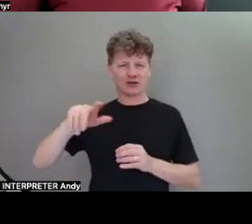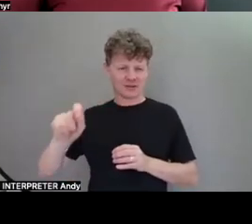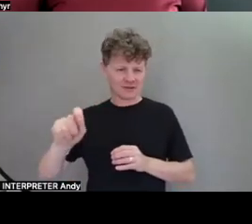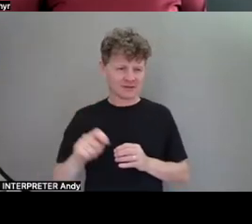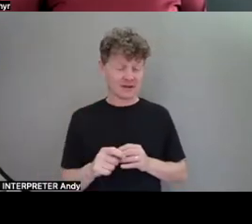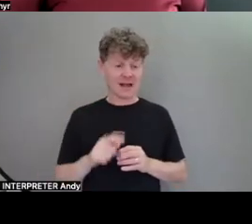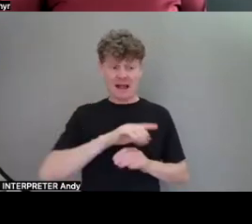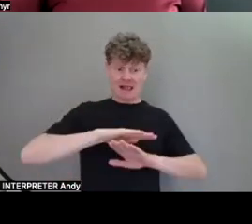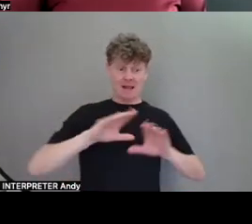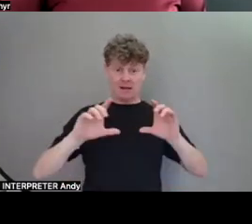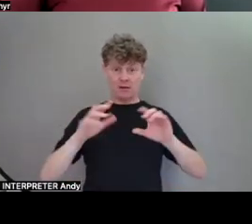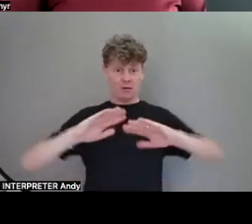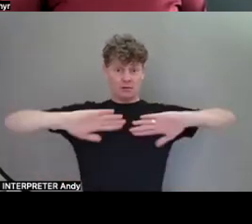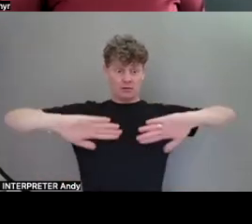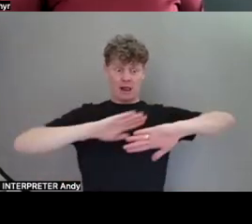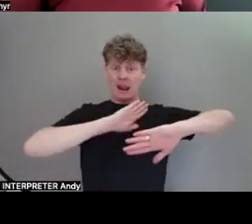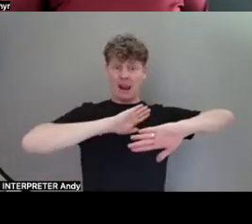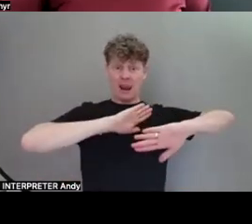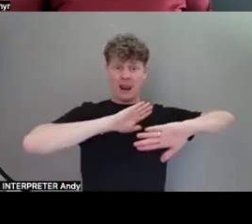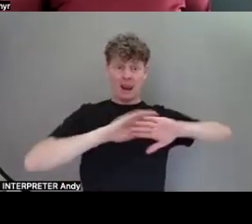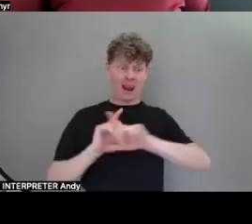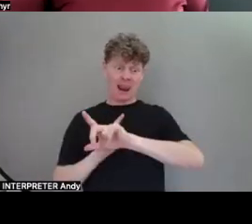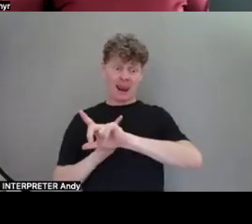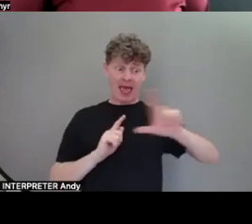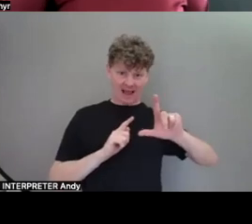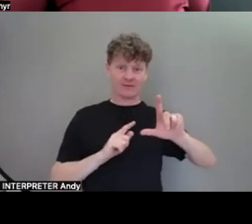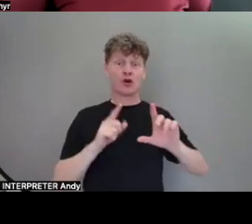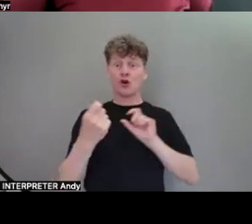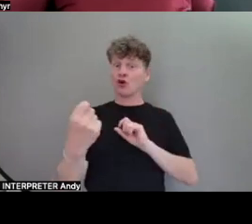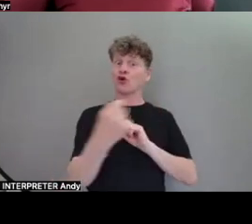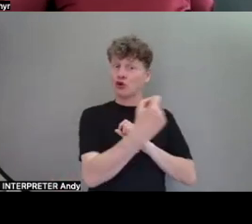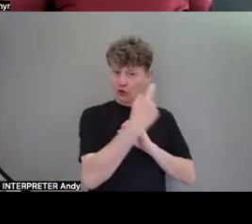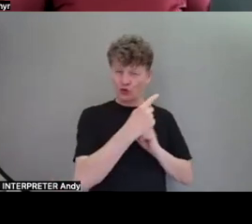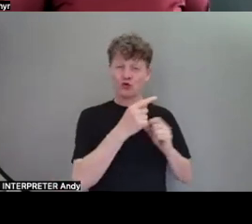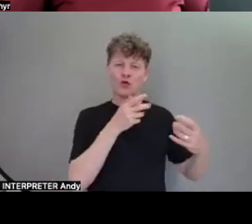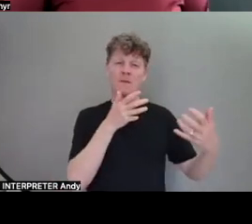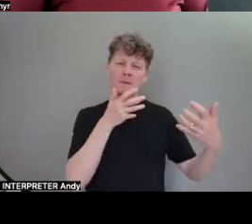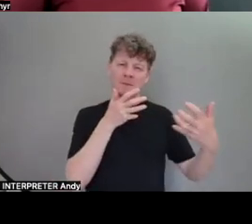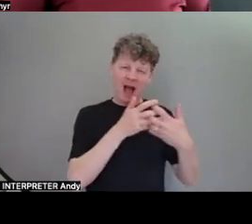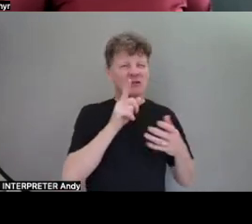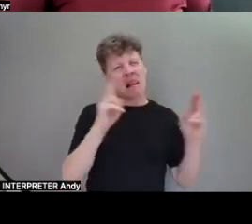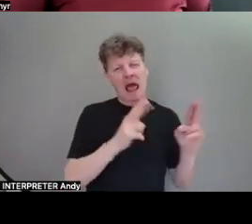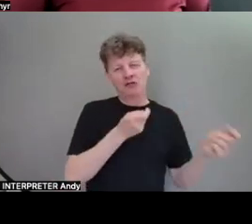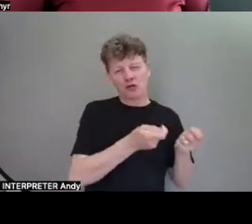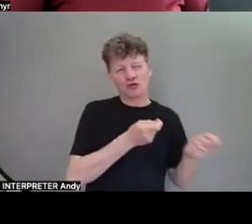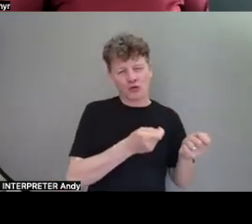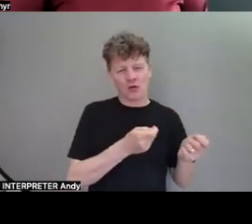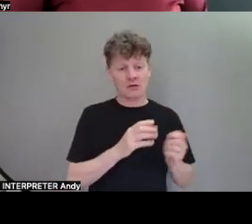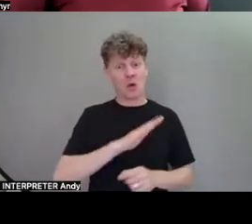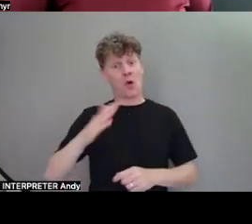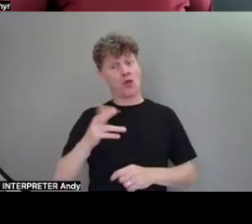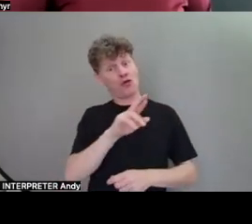you the results from the Q-matched, less tightly controlled data set. And on the right-hand side, it's